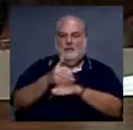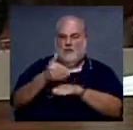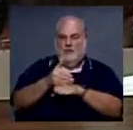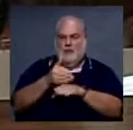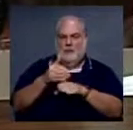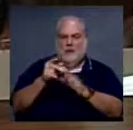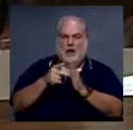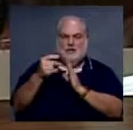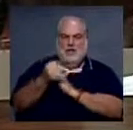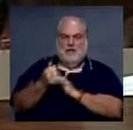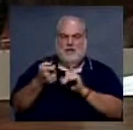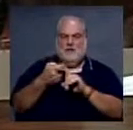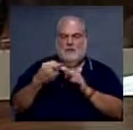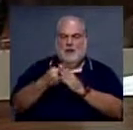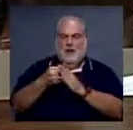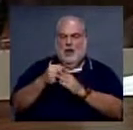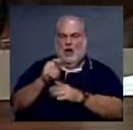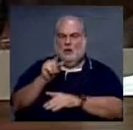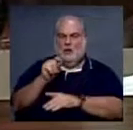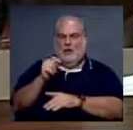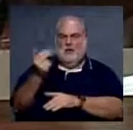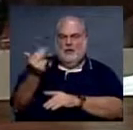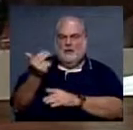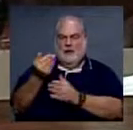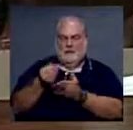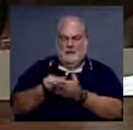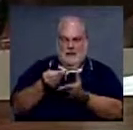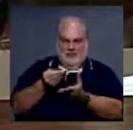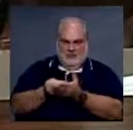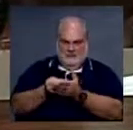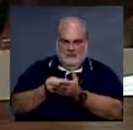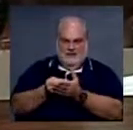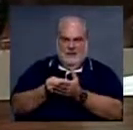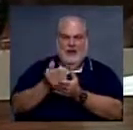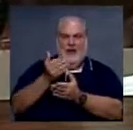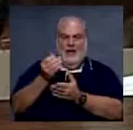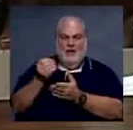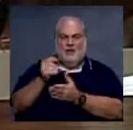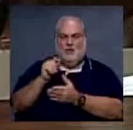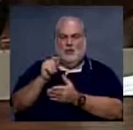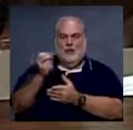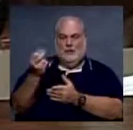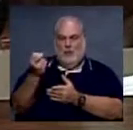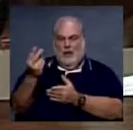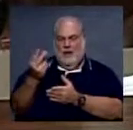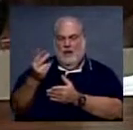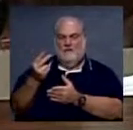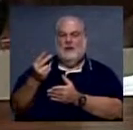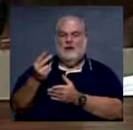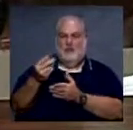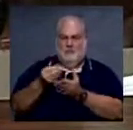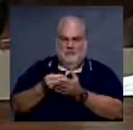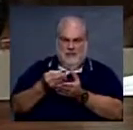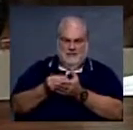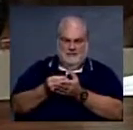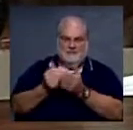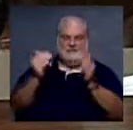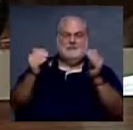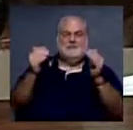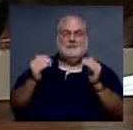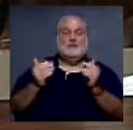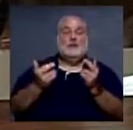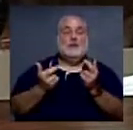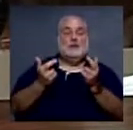from the 2013 Limited Tax General Obligation Capital Improvement Bonds and the 2012 3/8 Capital Improvement Sales Tax.